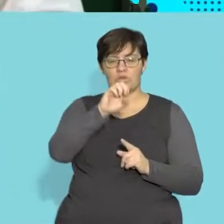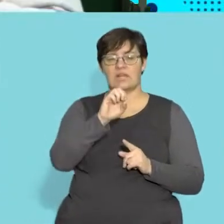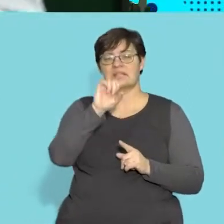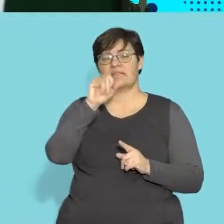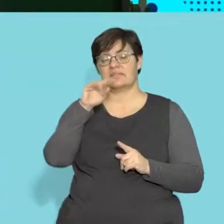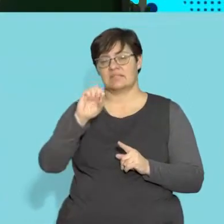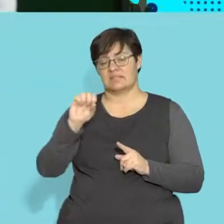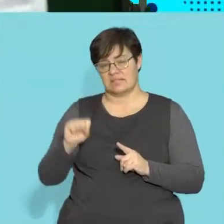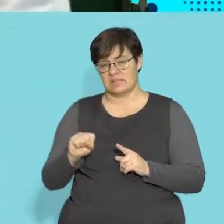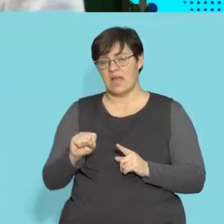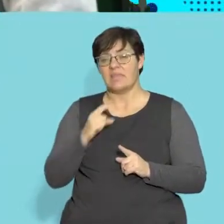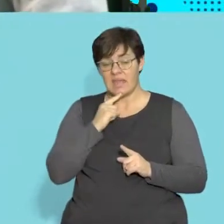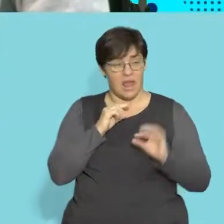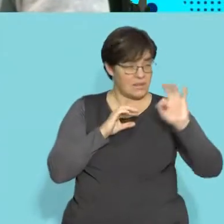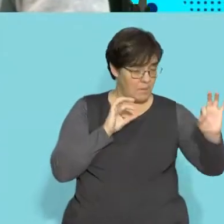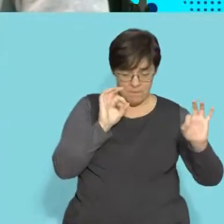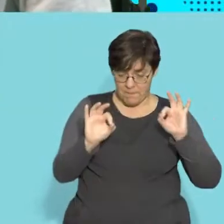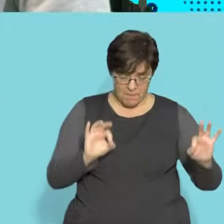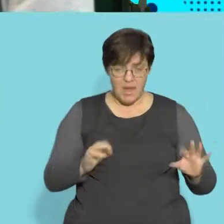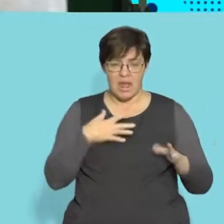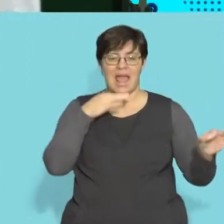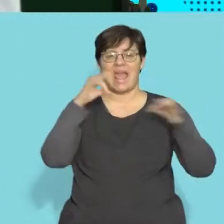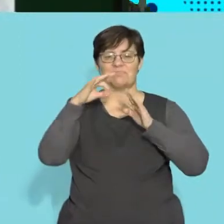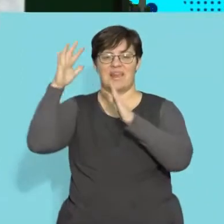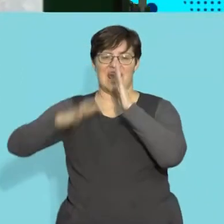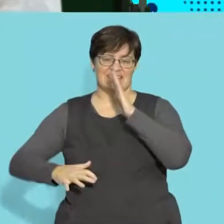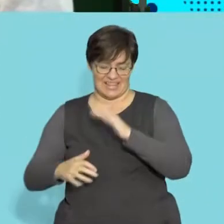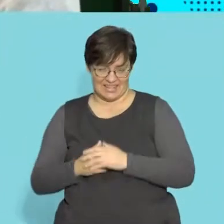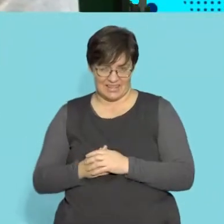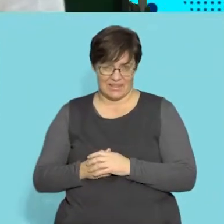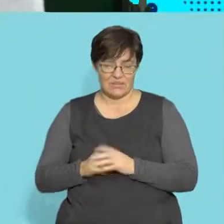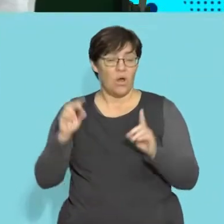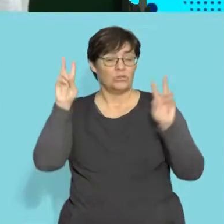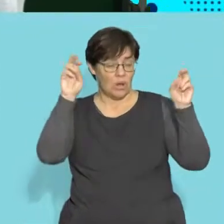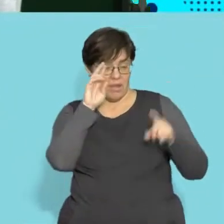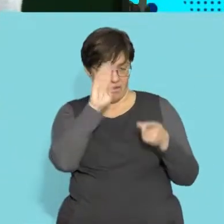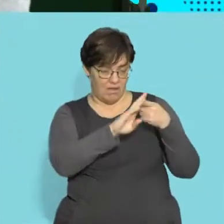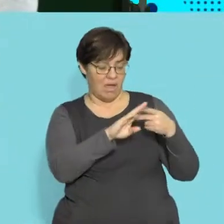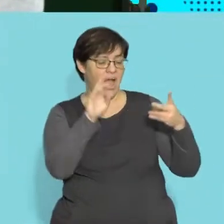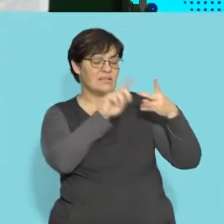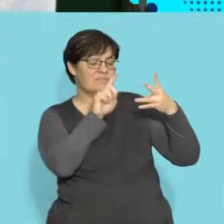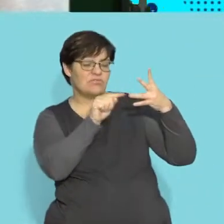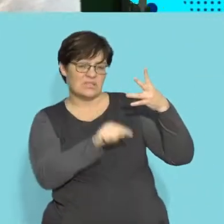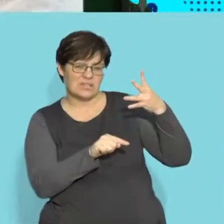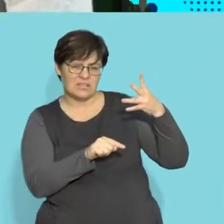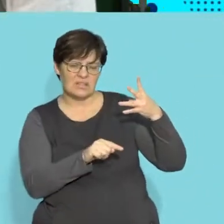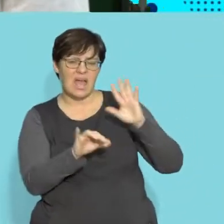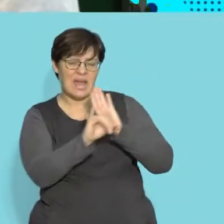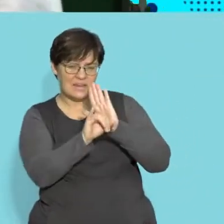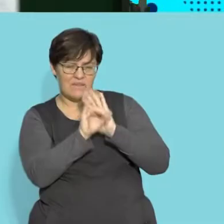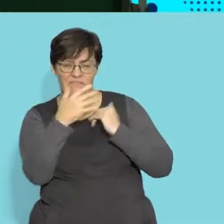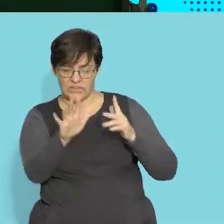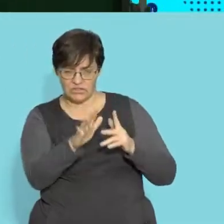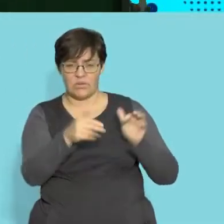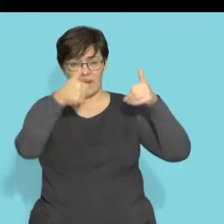synthesis and then explain that in an essay. So now that we've read the topic, we've identified the different aspects, let's look at